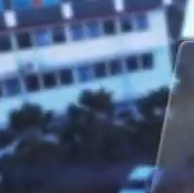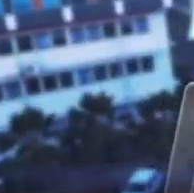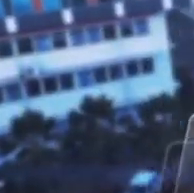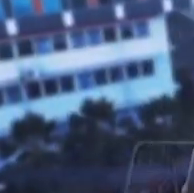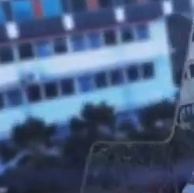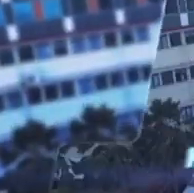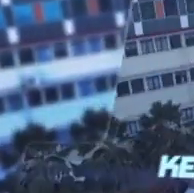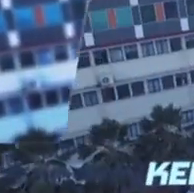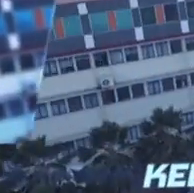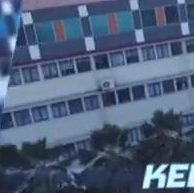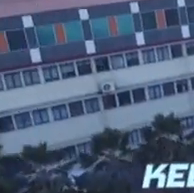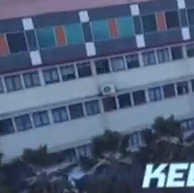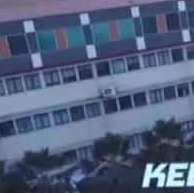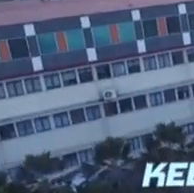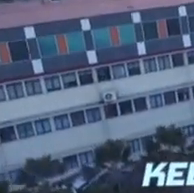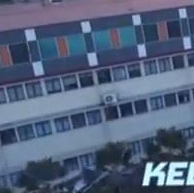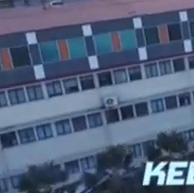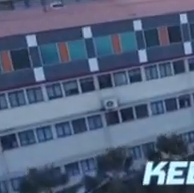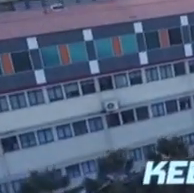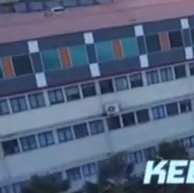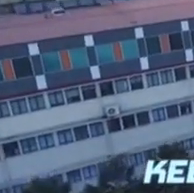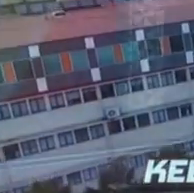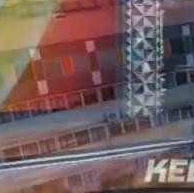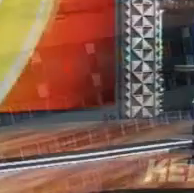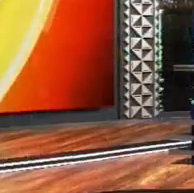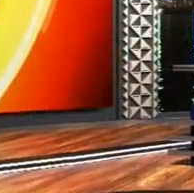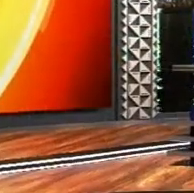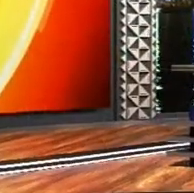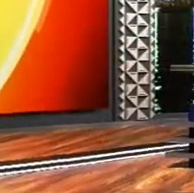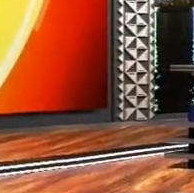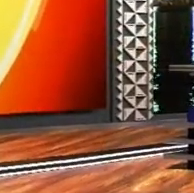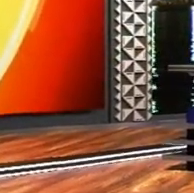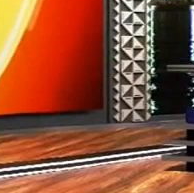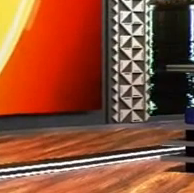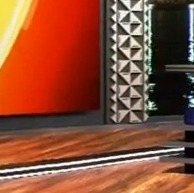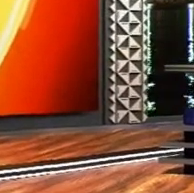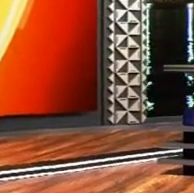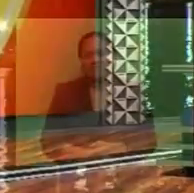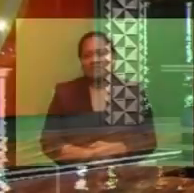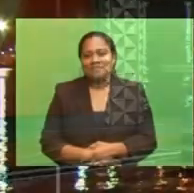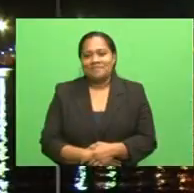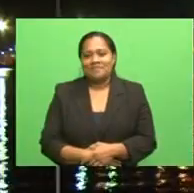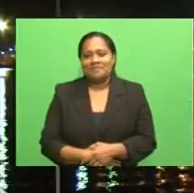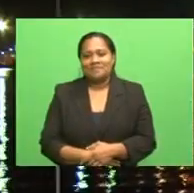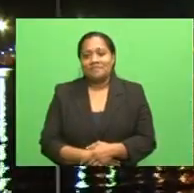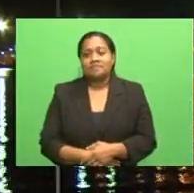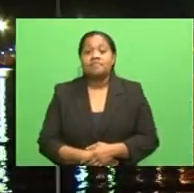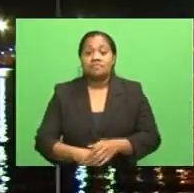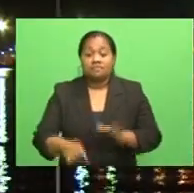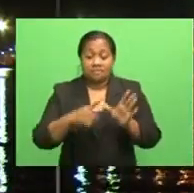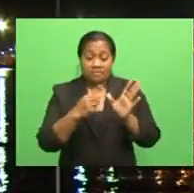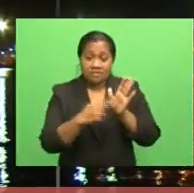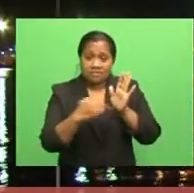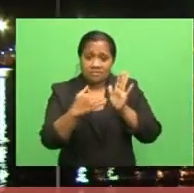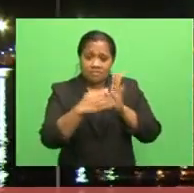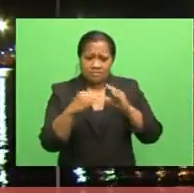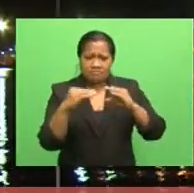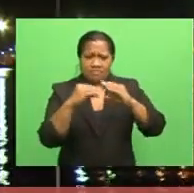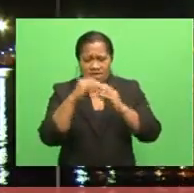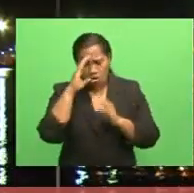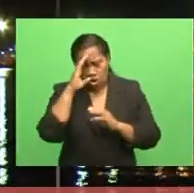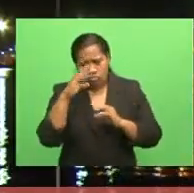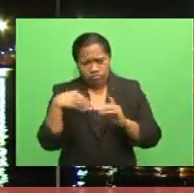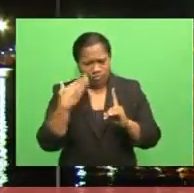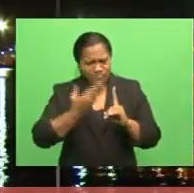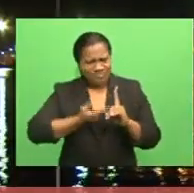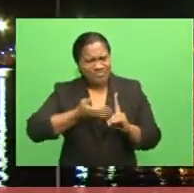From the studios of FBC Suva, Jackie Smith. The NZ Bank country head says